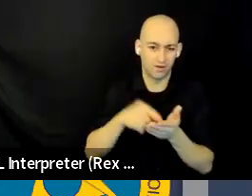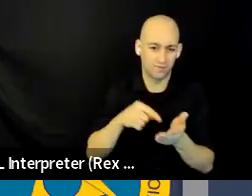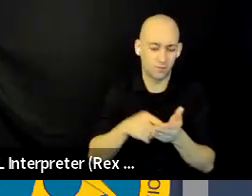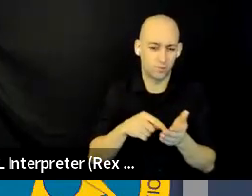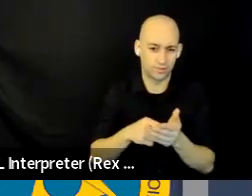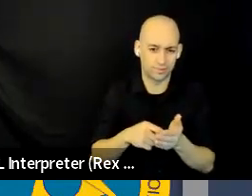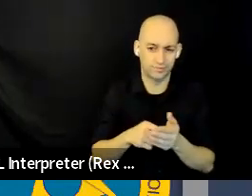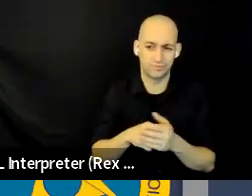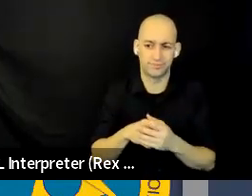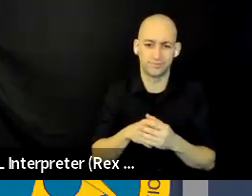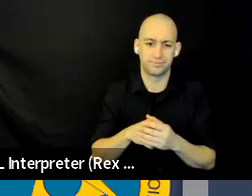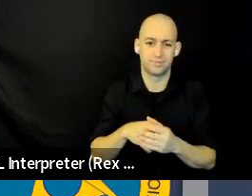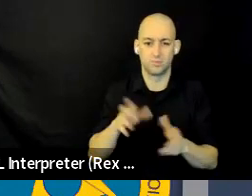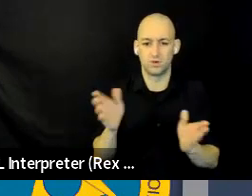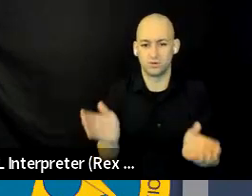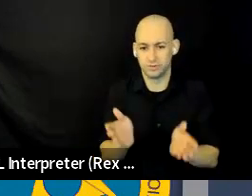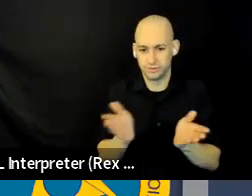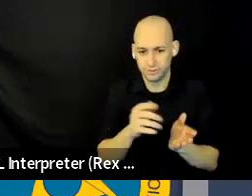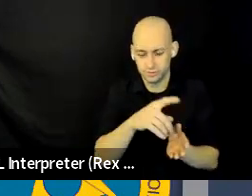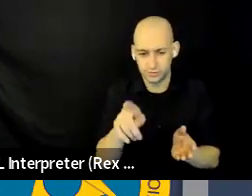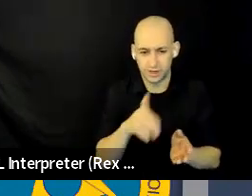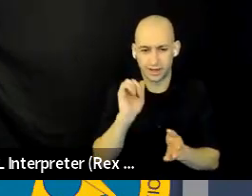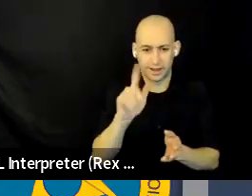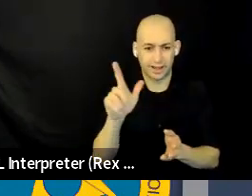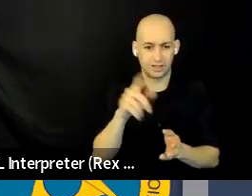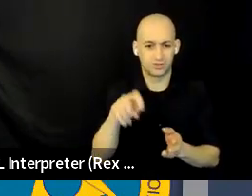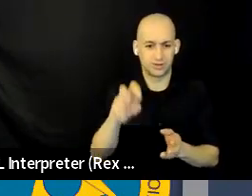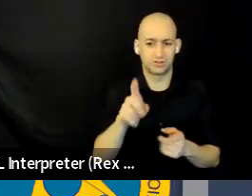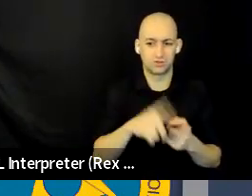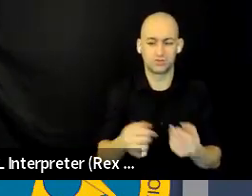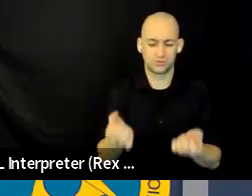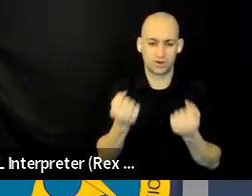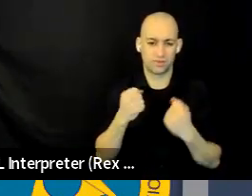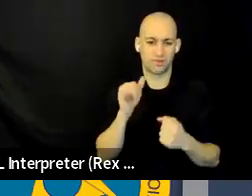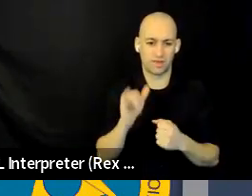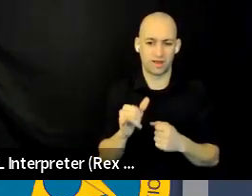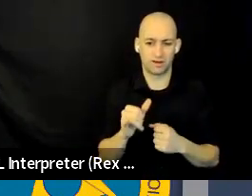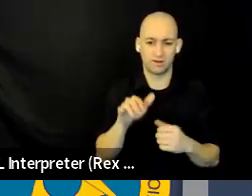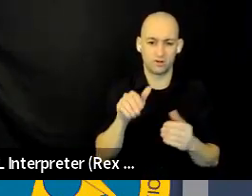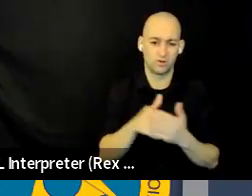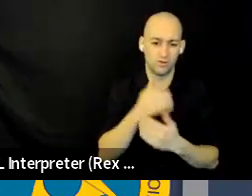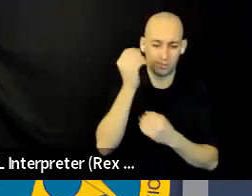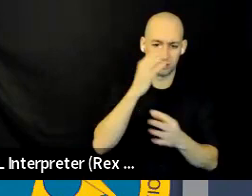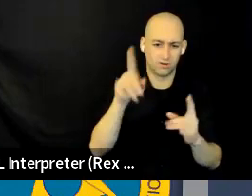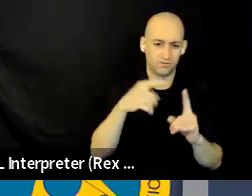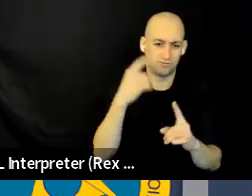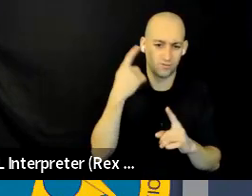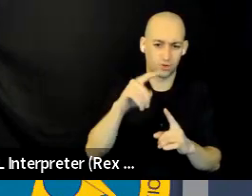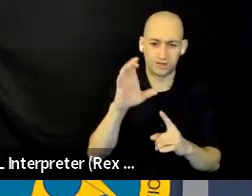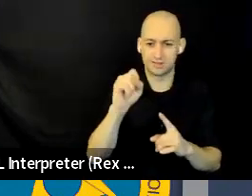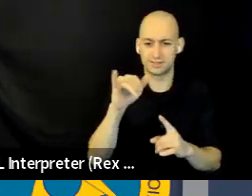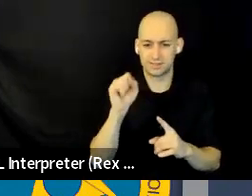urge Caltrans to preserve these metrics and continue to strengthen them in future updates of the CSIS as our state moves towards achieving its climate